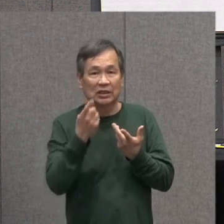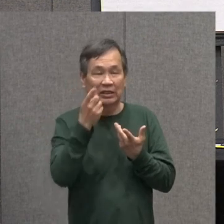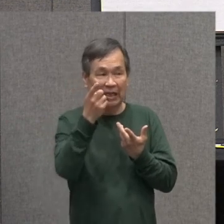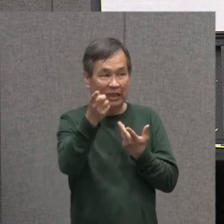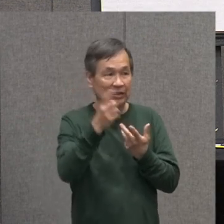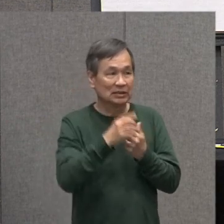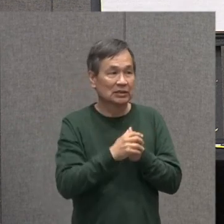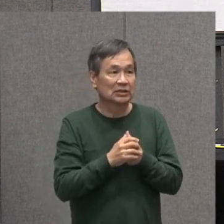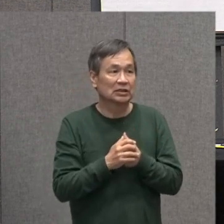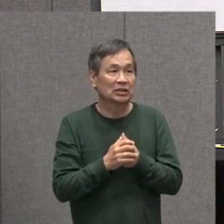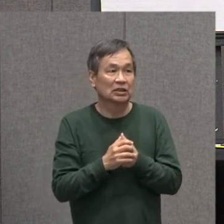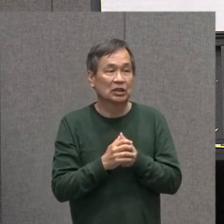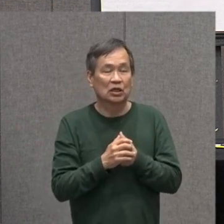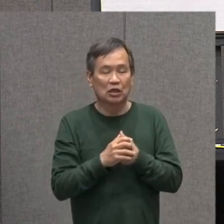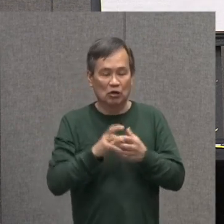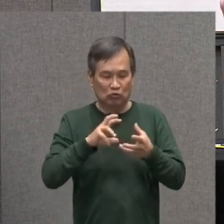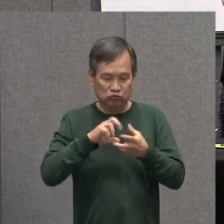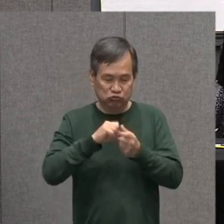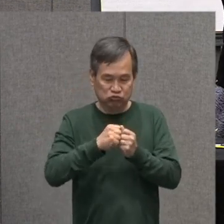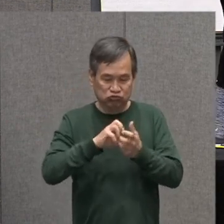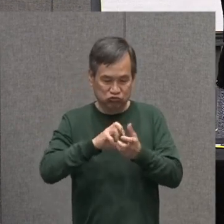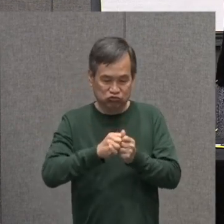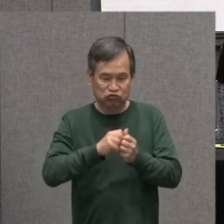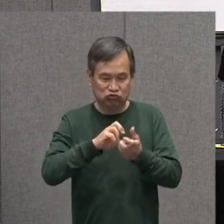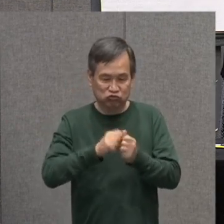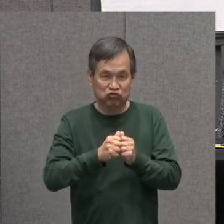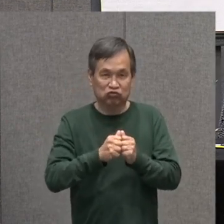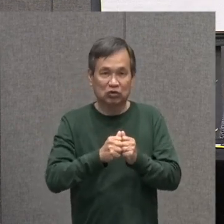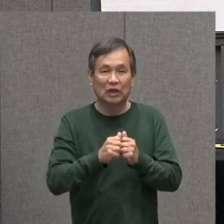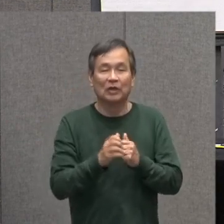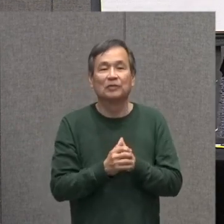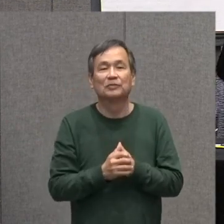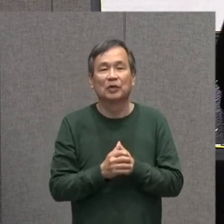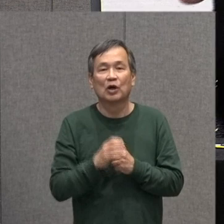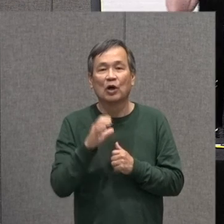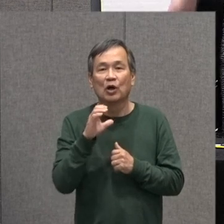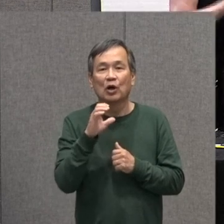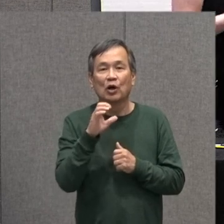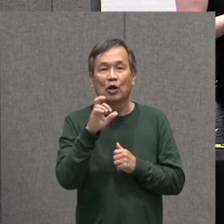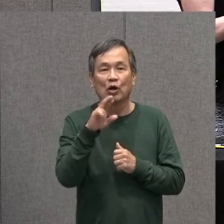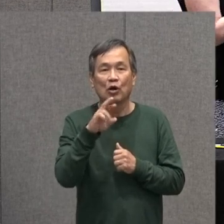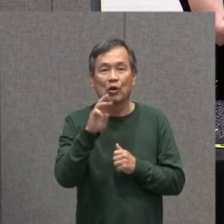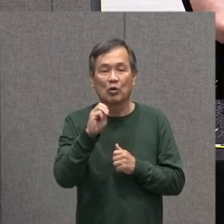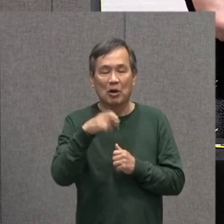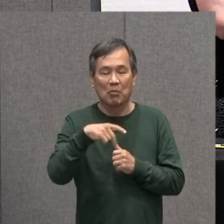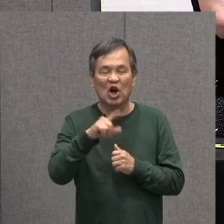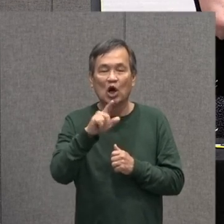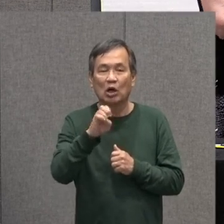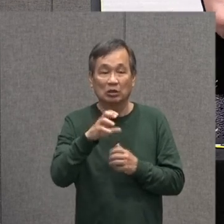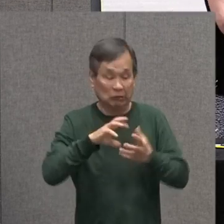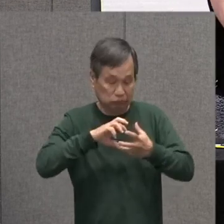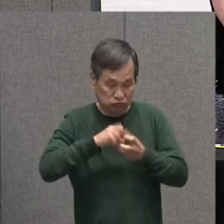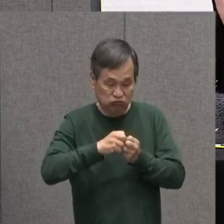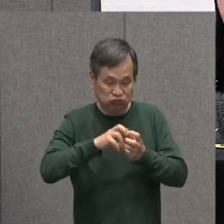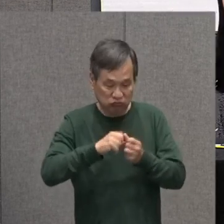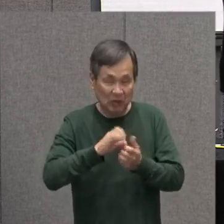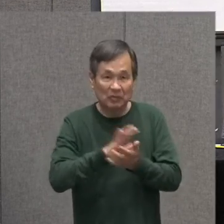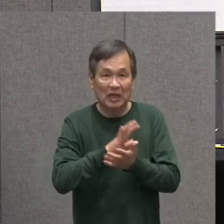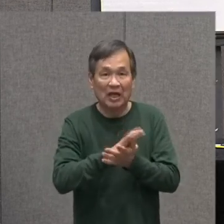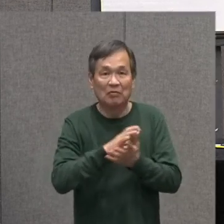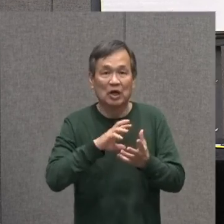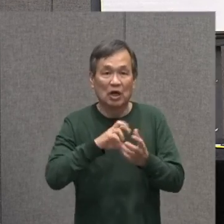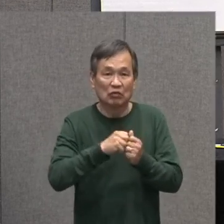here, and that's just crumpling a piece of paper, which also feels really good, by the way. It does. Yeah. So if you just take your piece of paper and